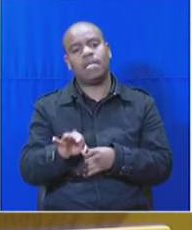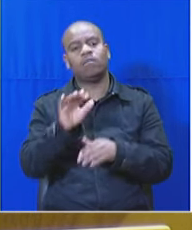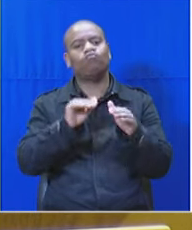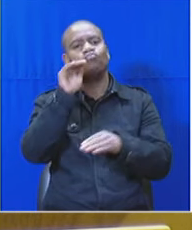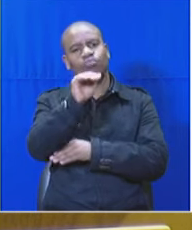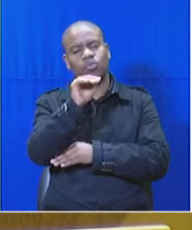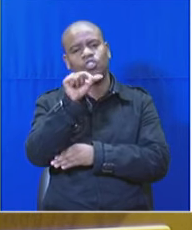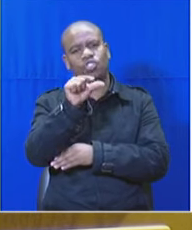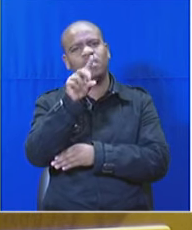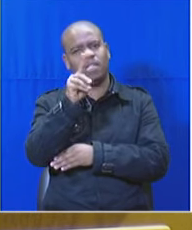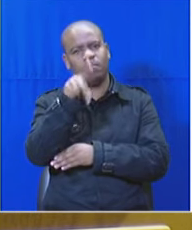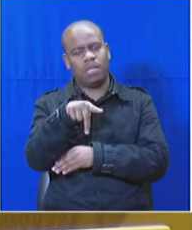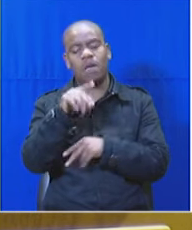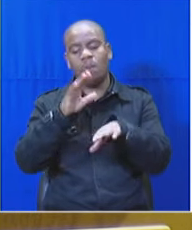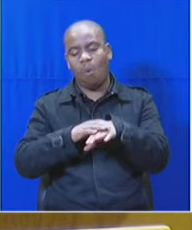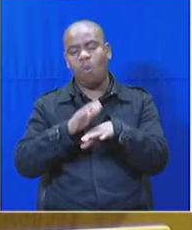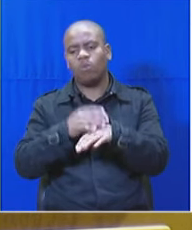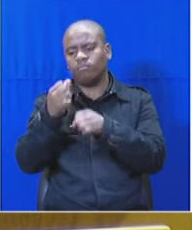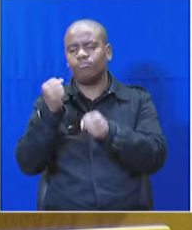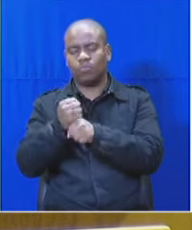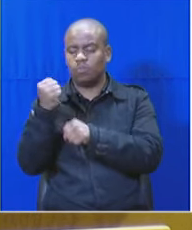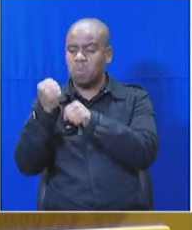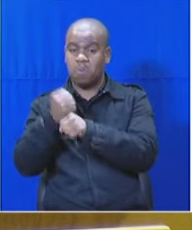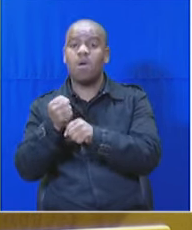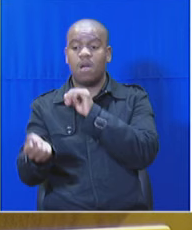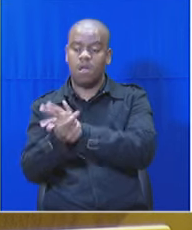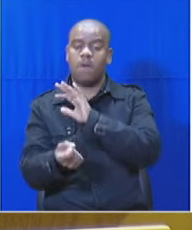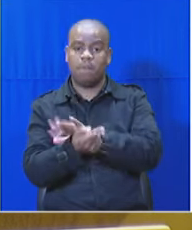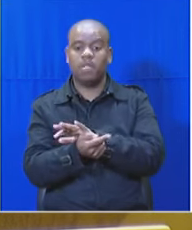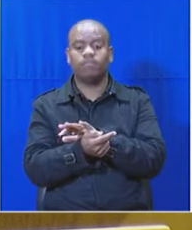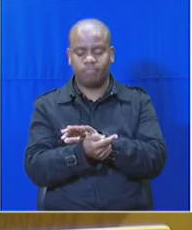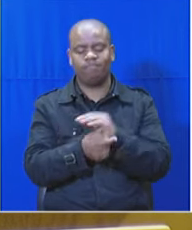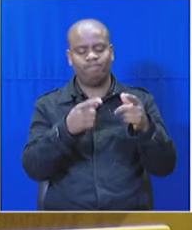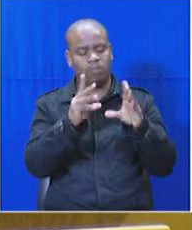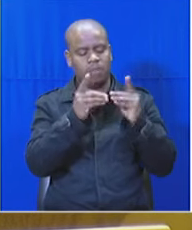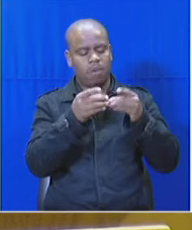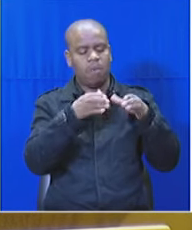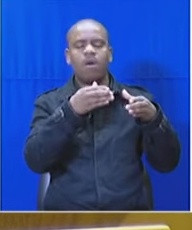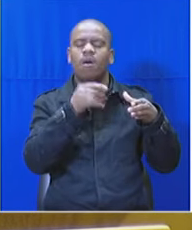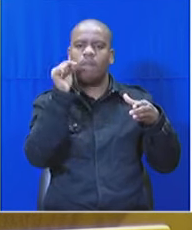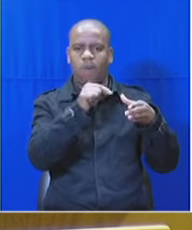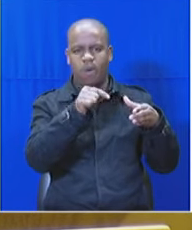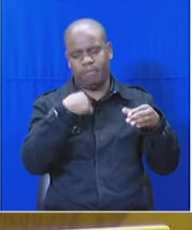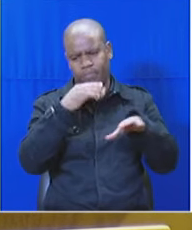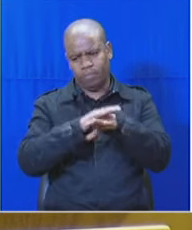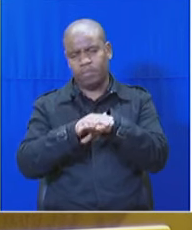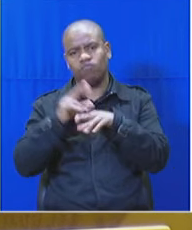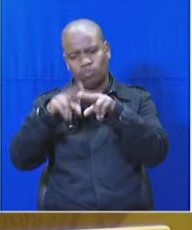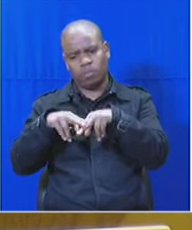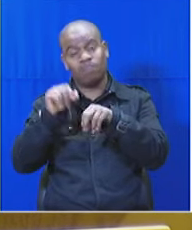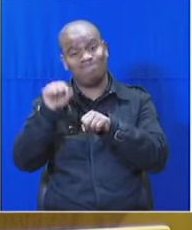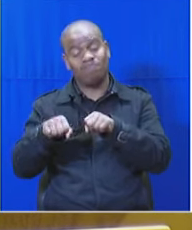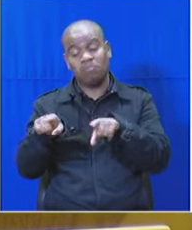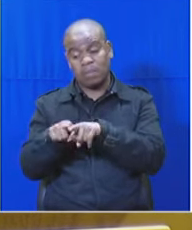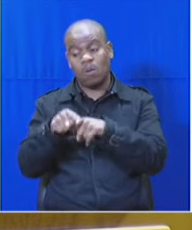year, plus increased investment and employment, and rural development is as dependent on this as any other sector.